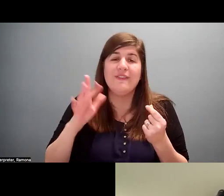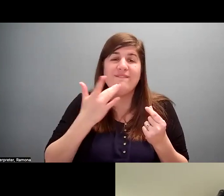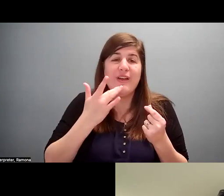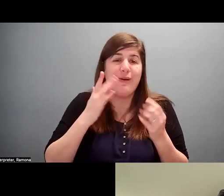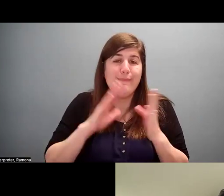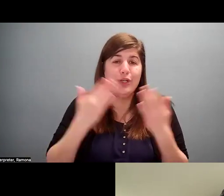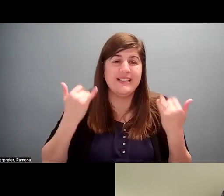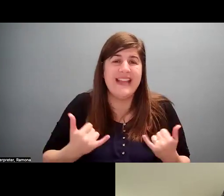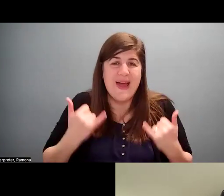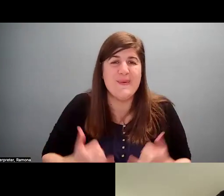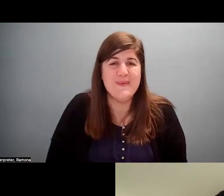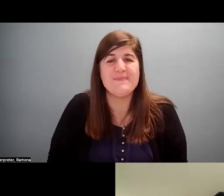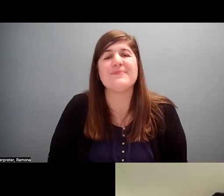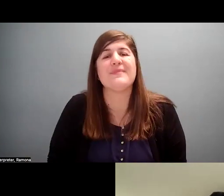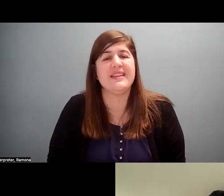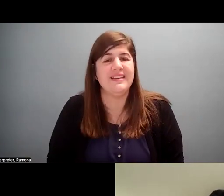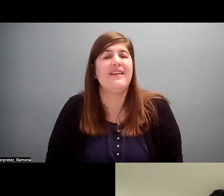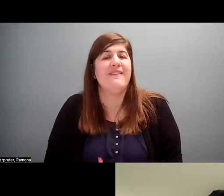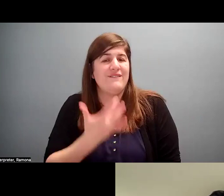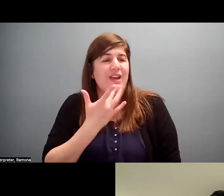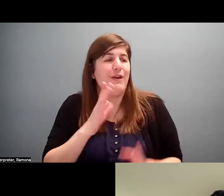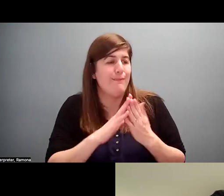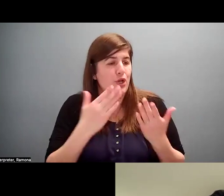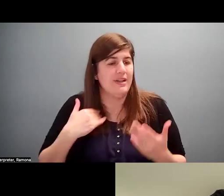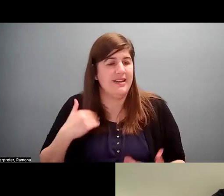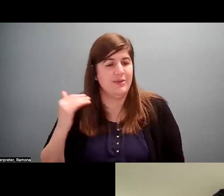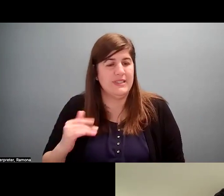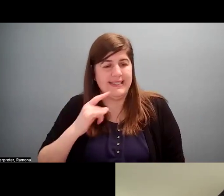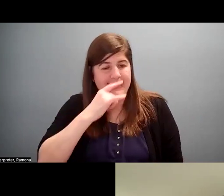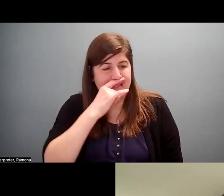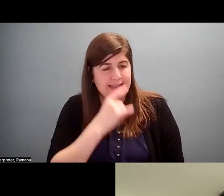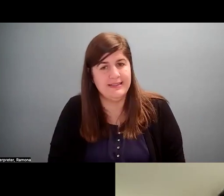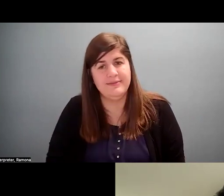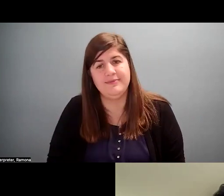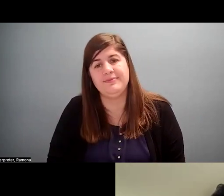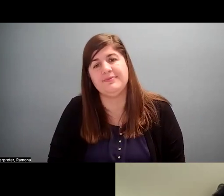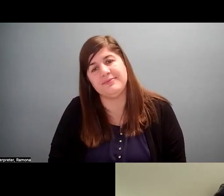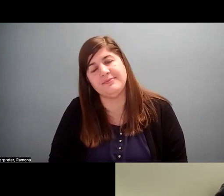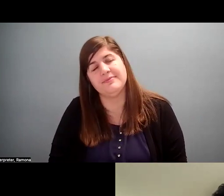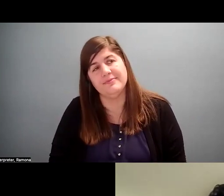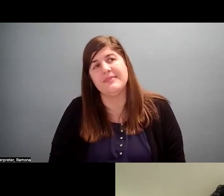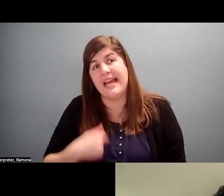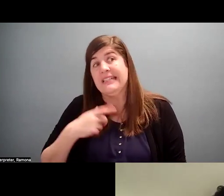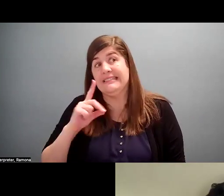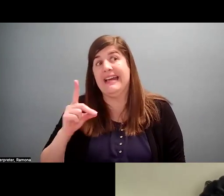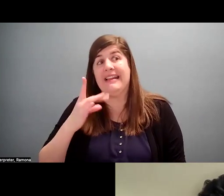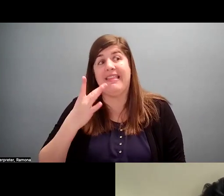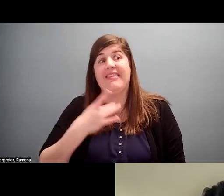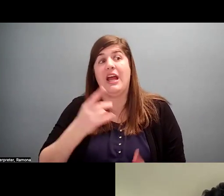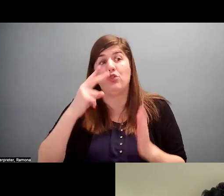now? My favorite book when I was a kid, that's a good one. I did like reading a lot when I was a